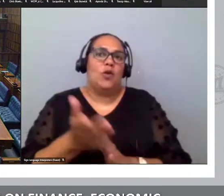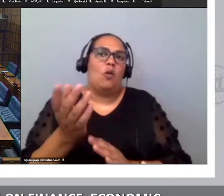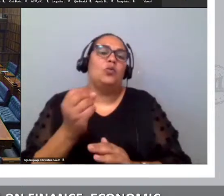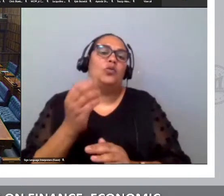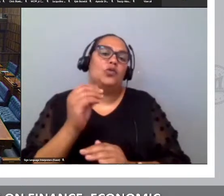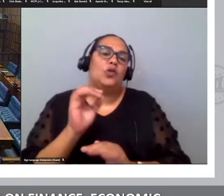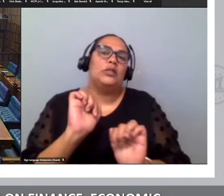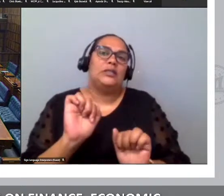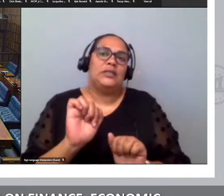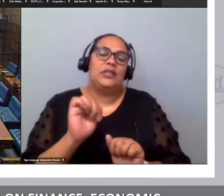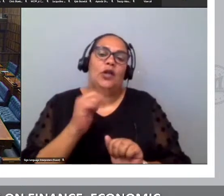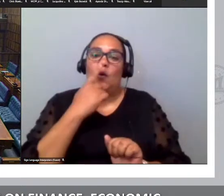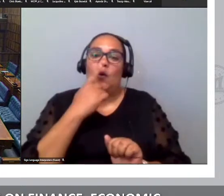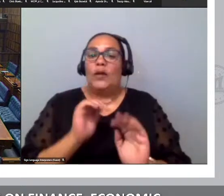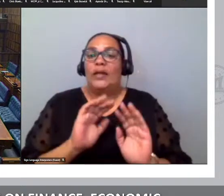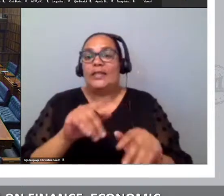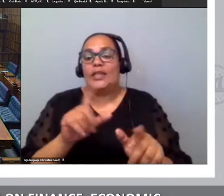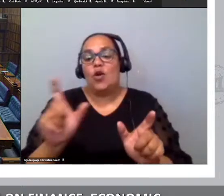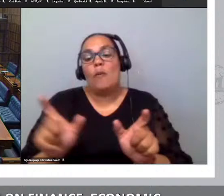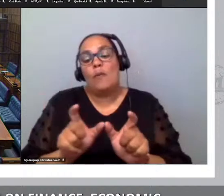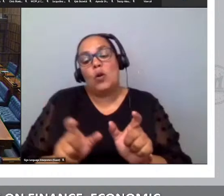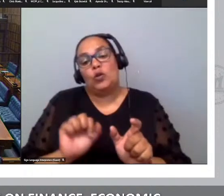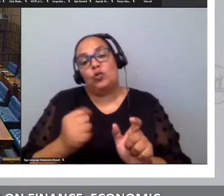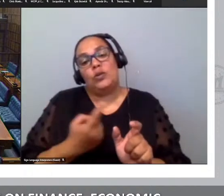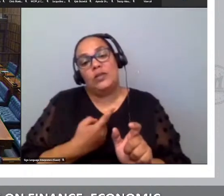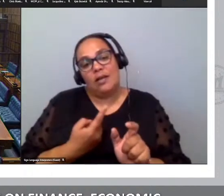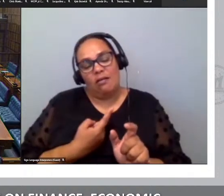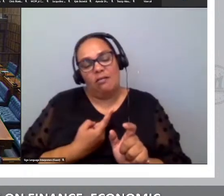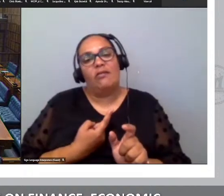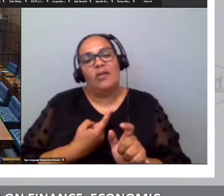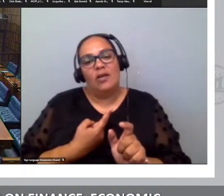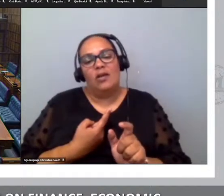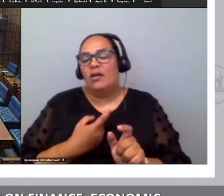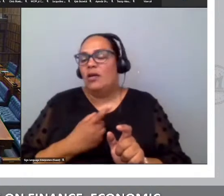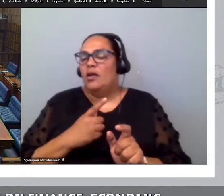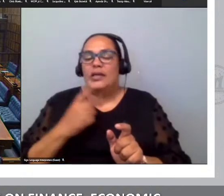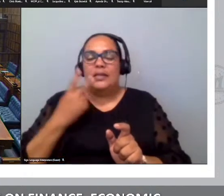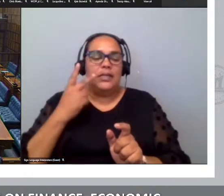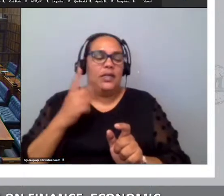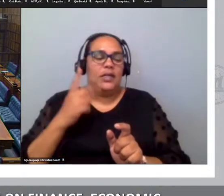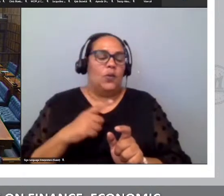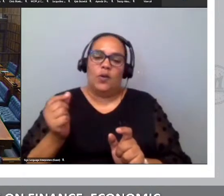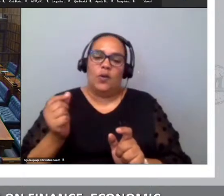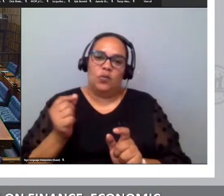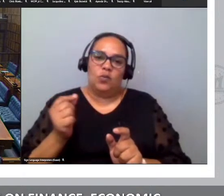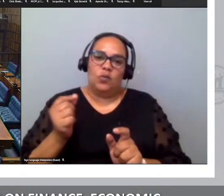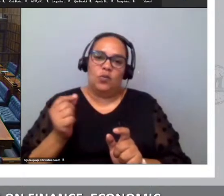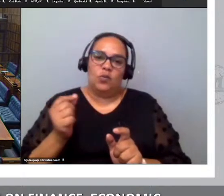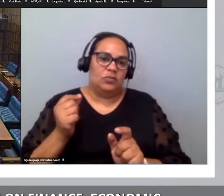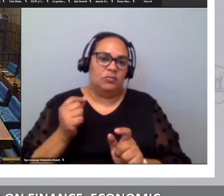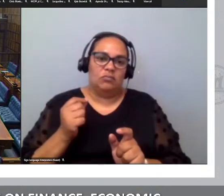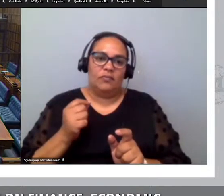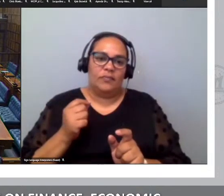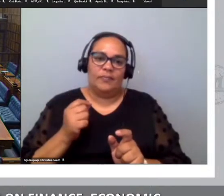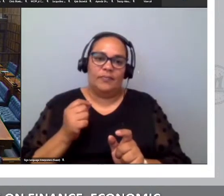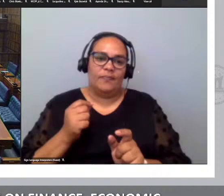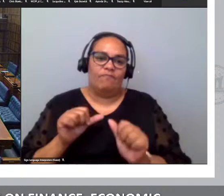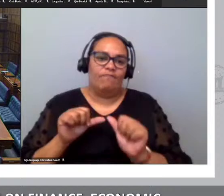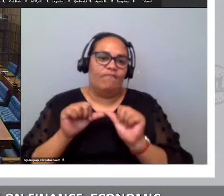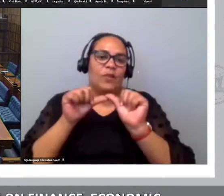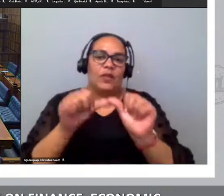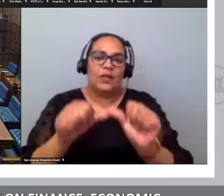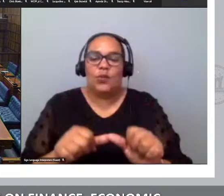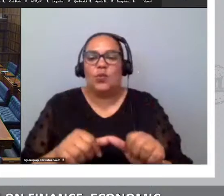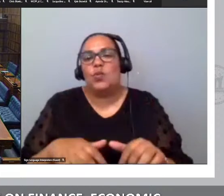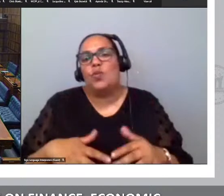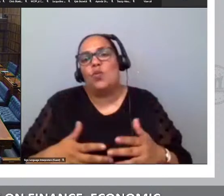the the Red Sea component itself um we won't see a continuous or